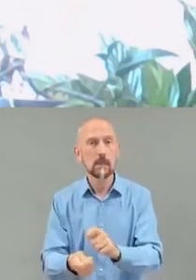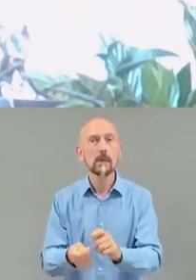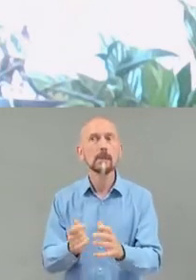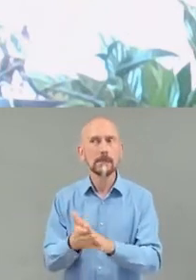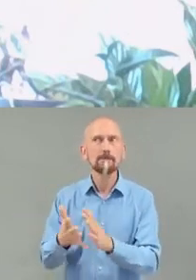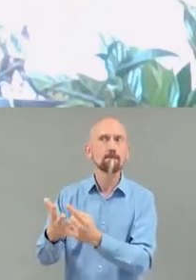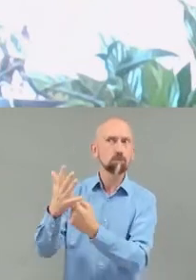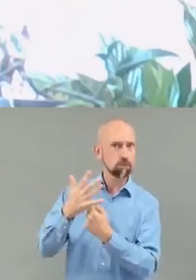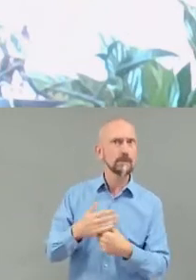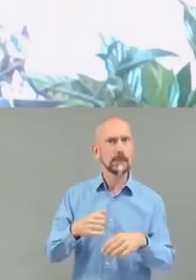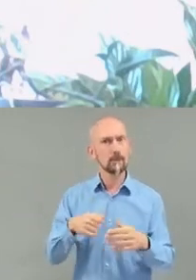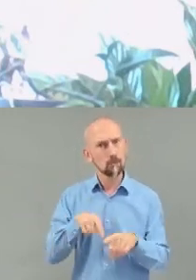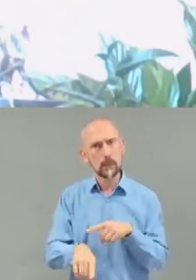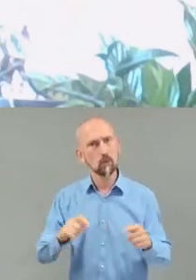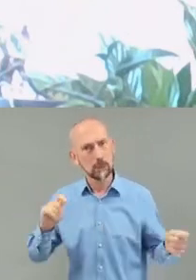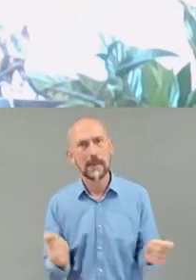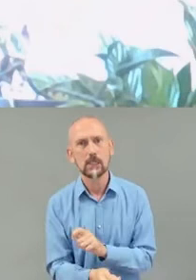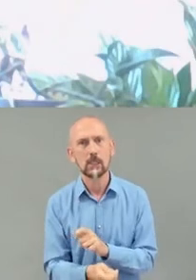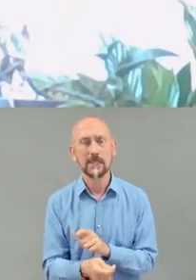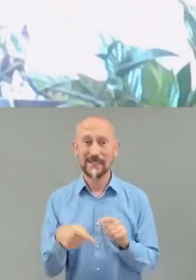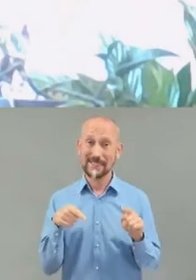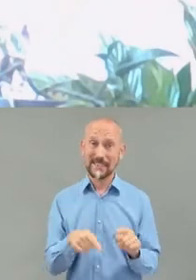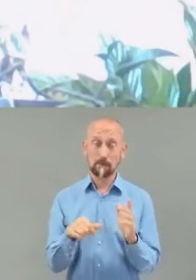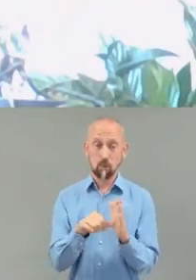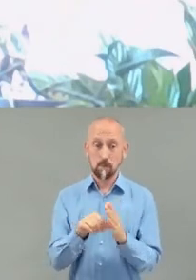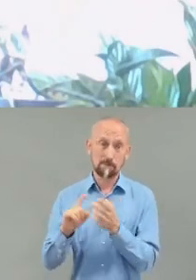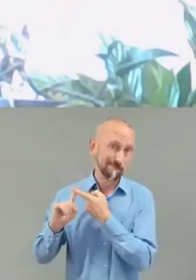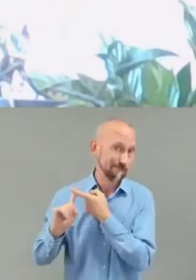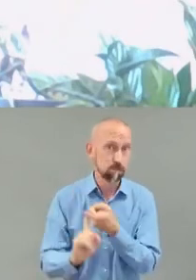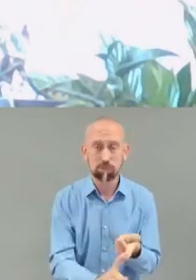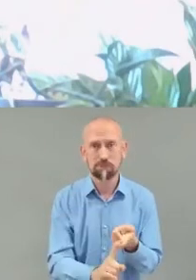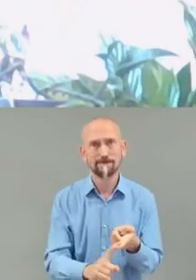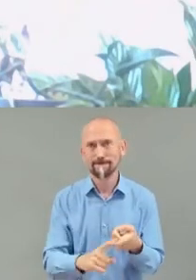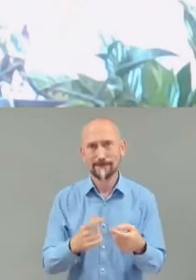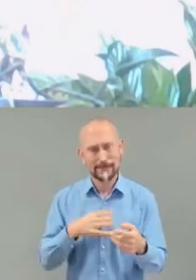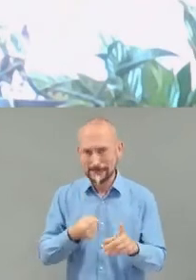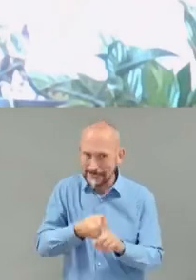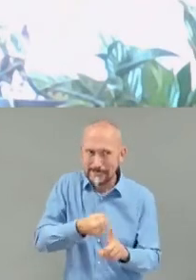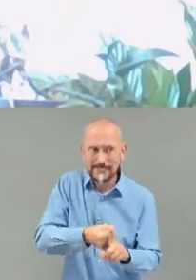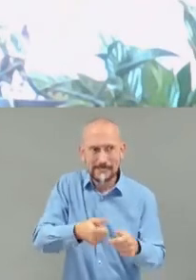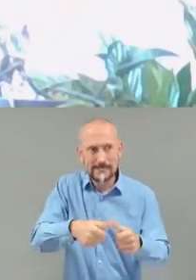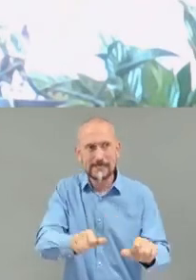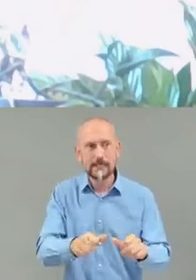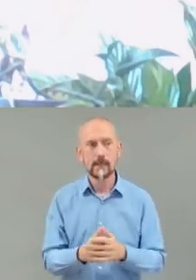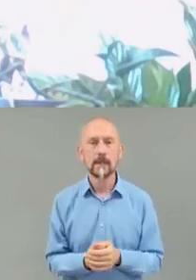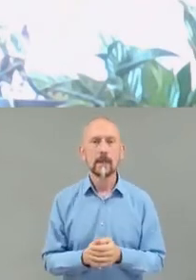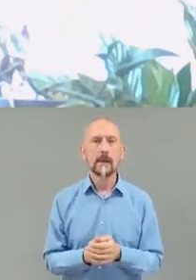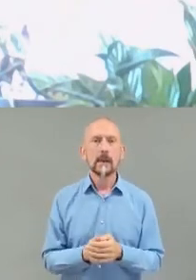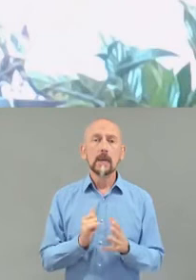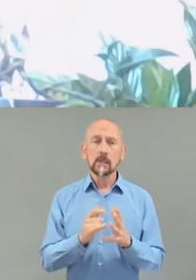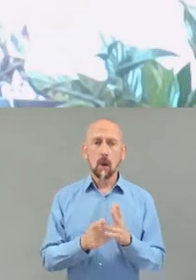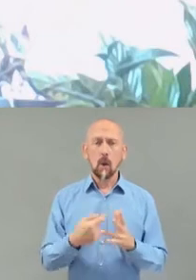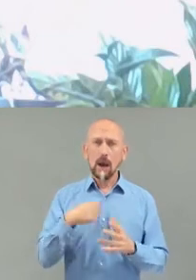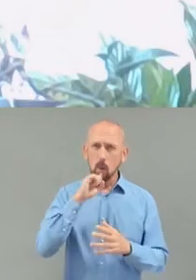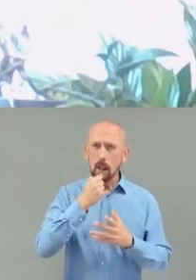this stubbornly intractable problem in my profession. But before I go on to discuss the changes